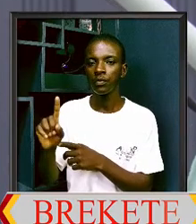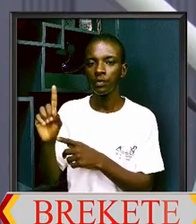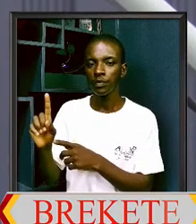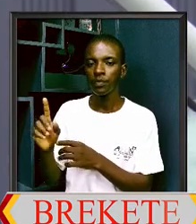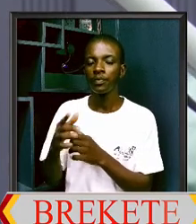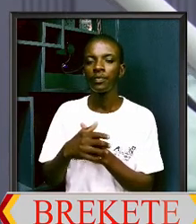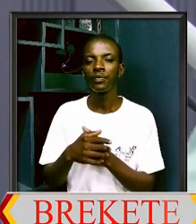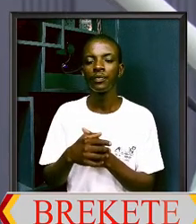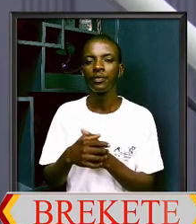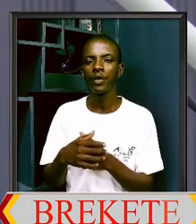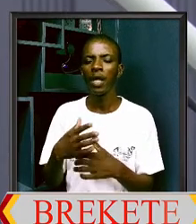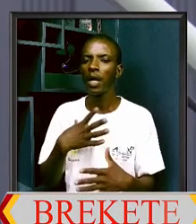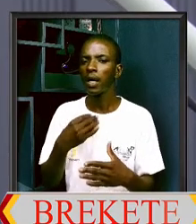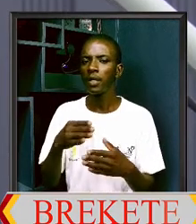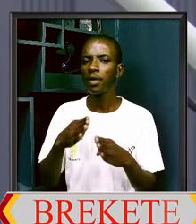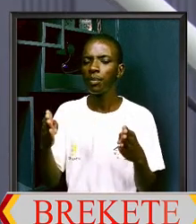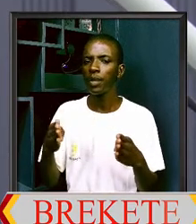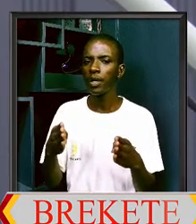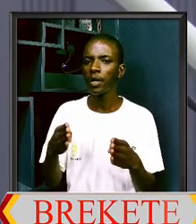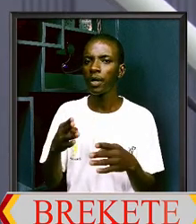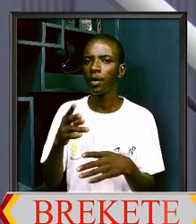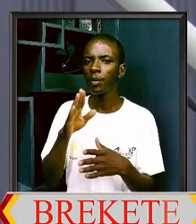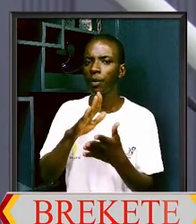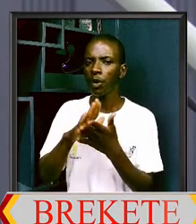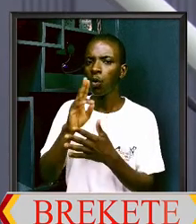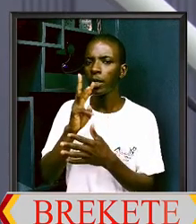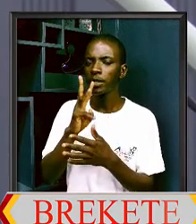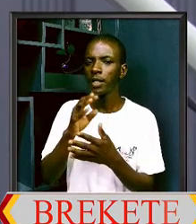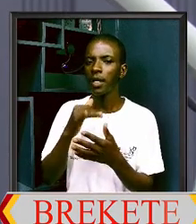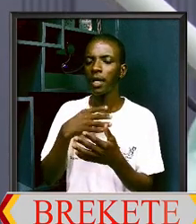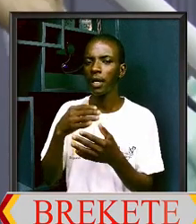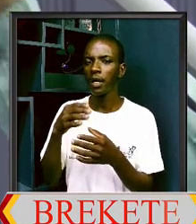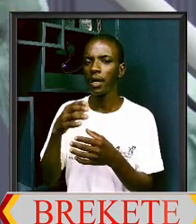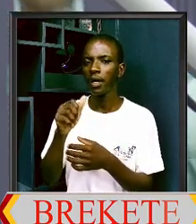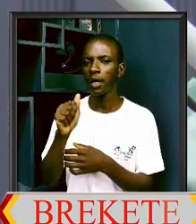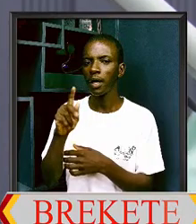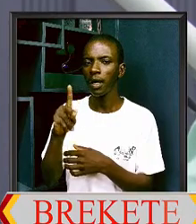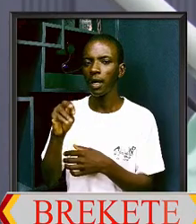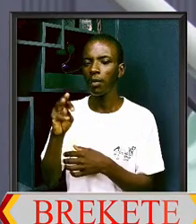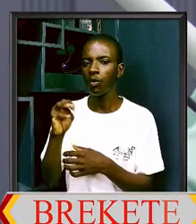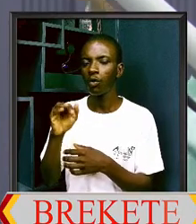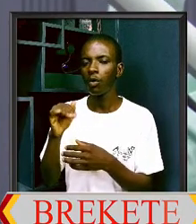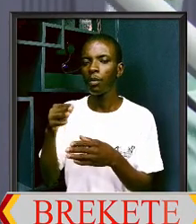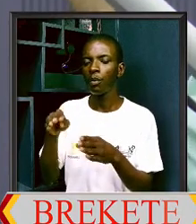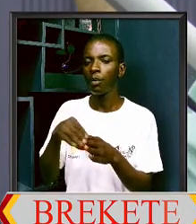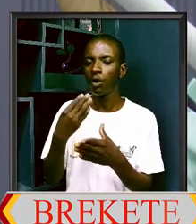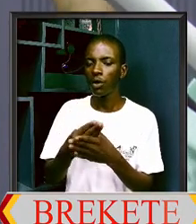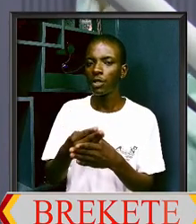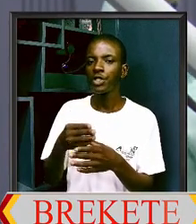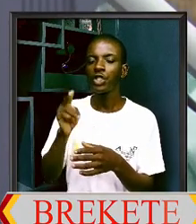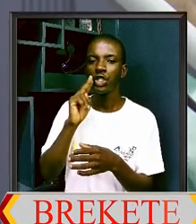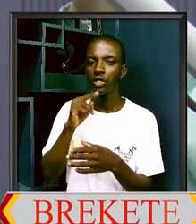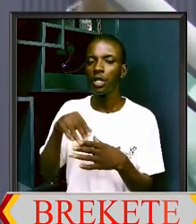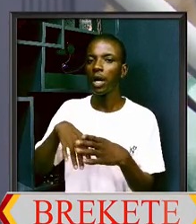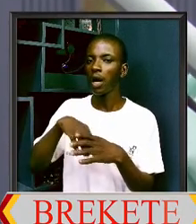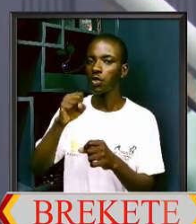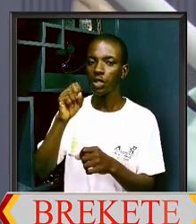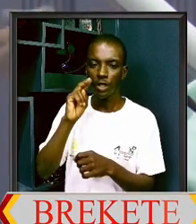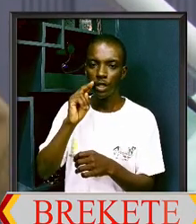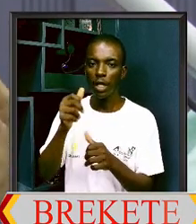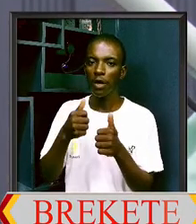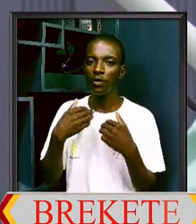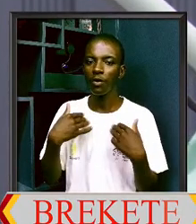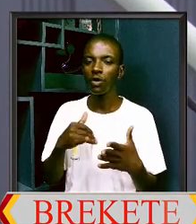1 mm and the bre family P Water number way both Nigeria both abroad every